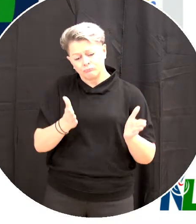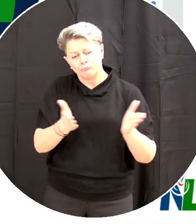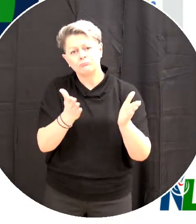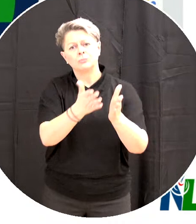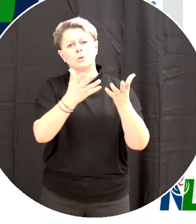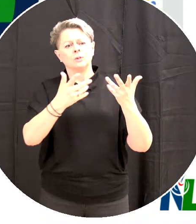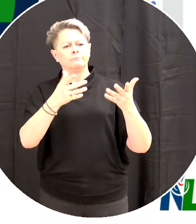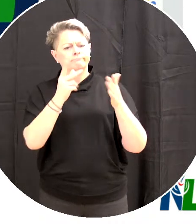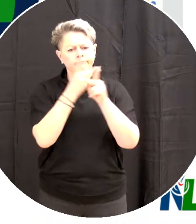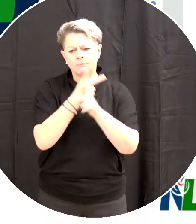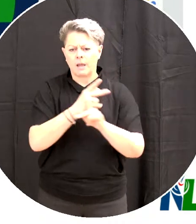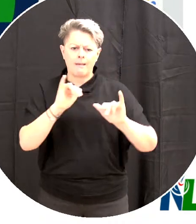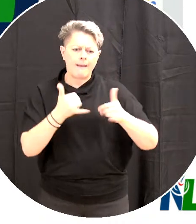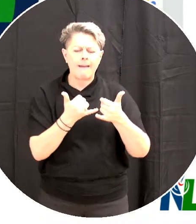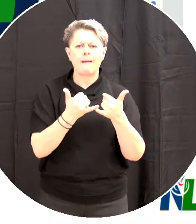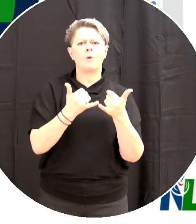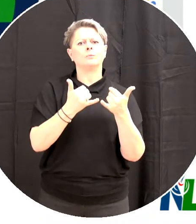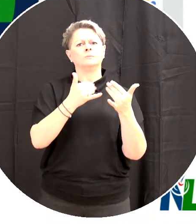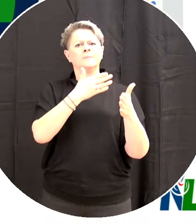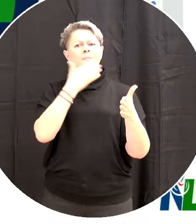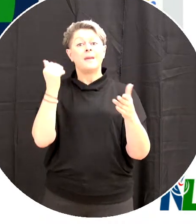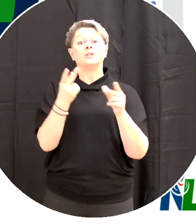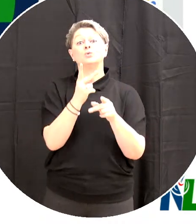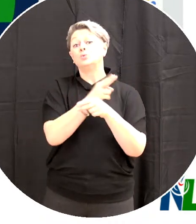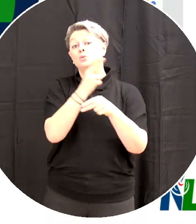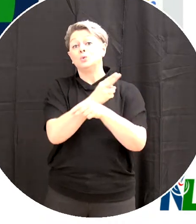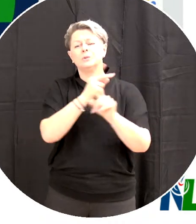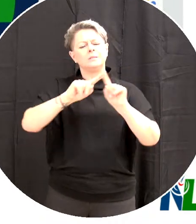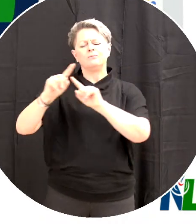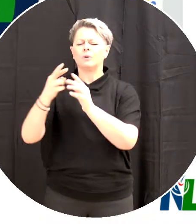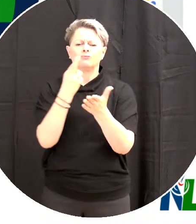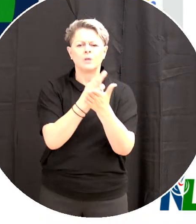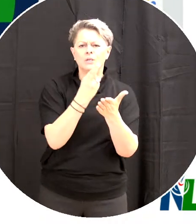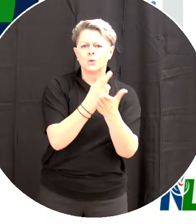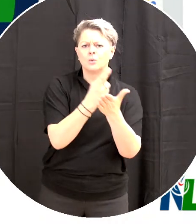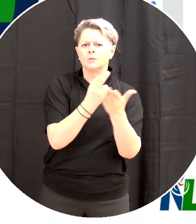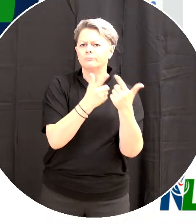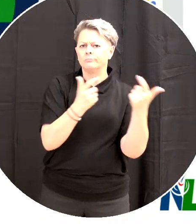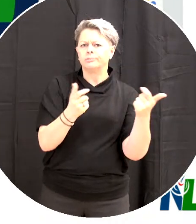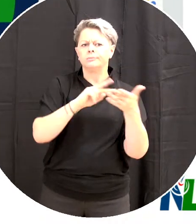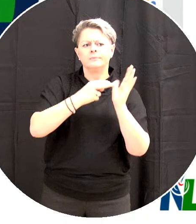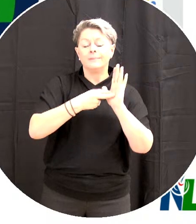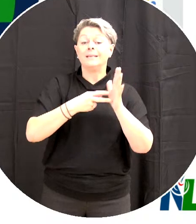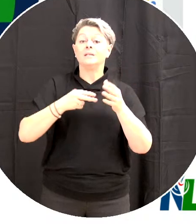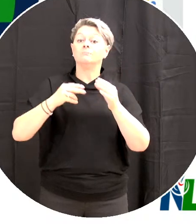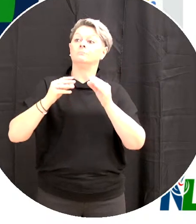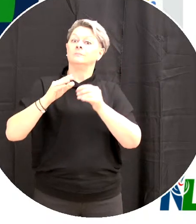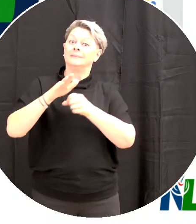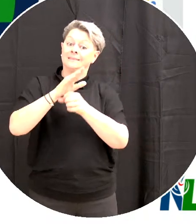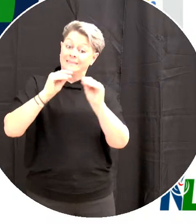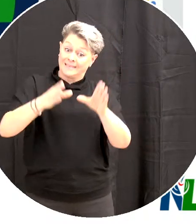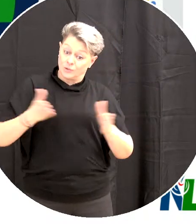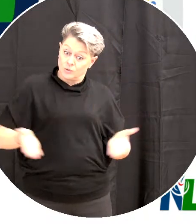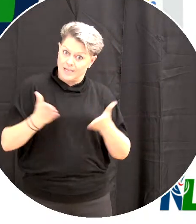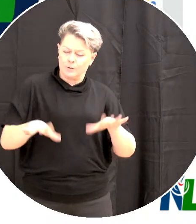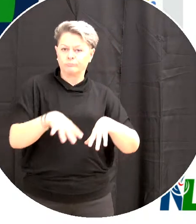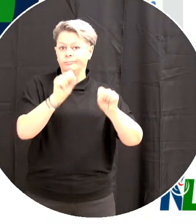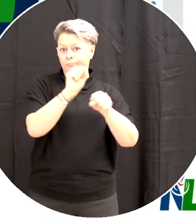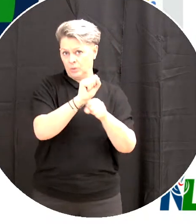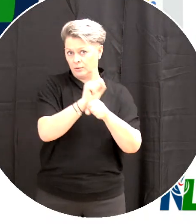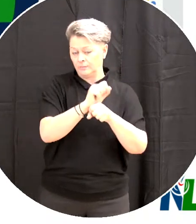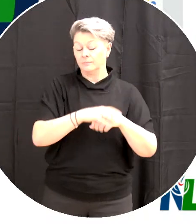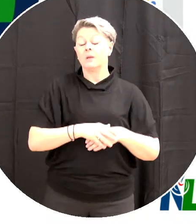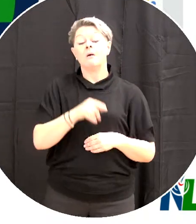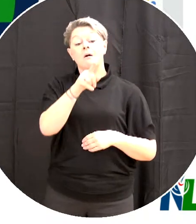to continue their learning using asynchronous resources featuring local teachers. Schools were supported during these days